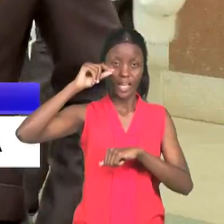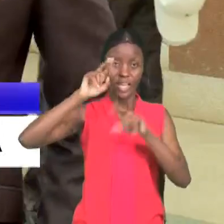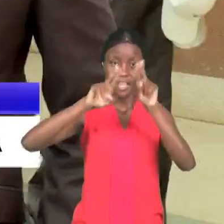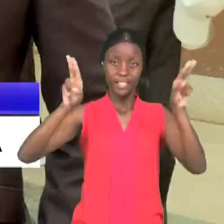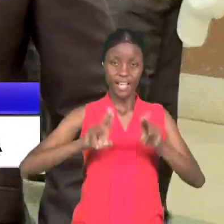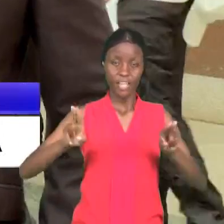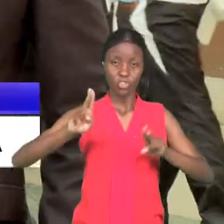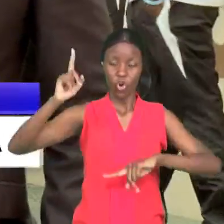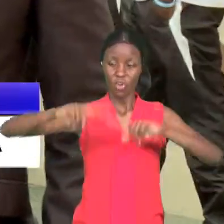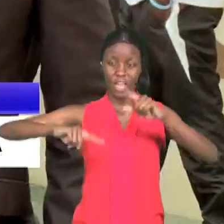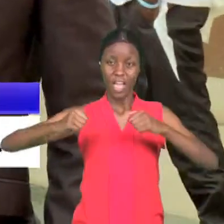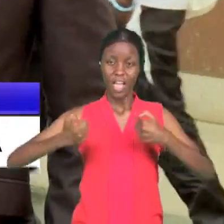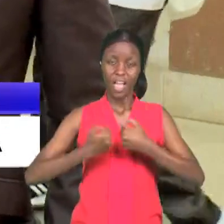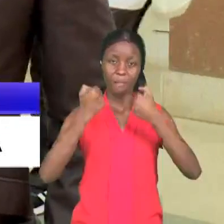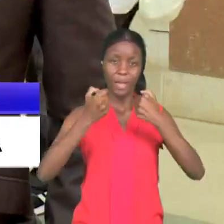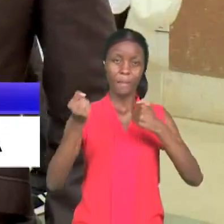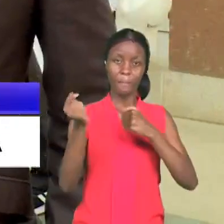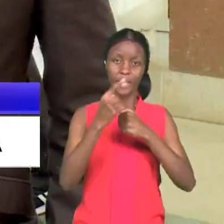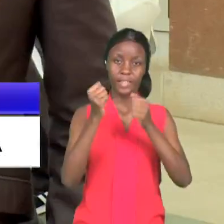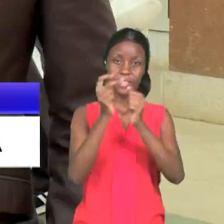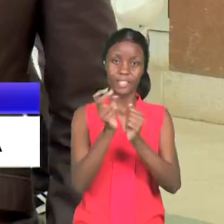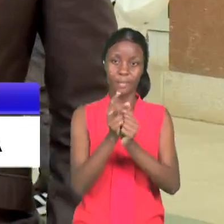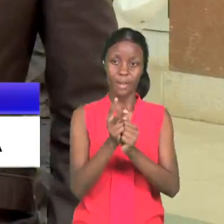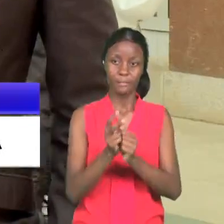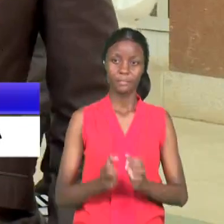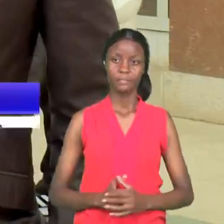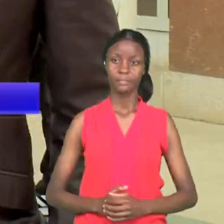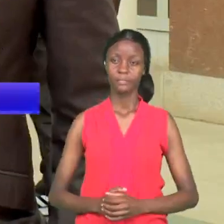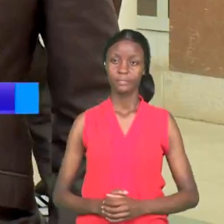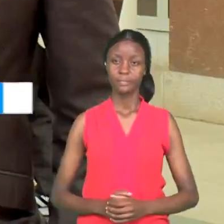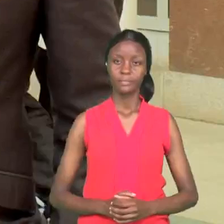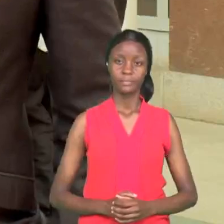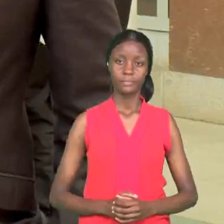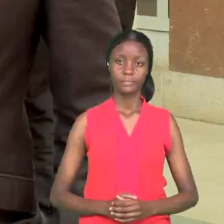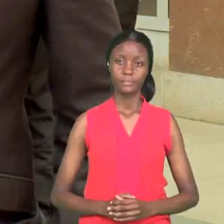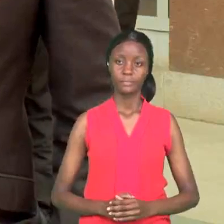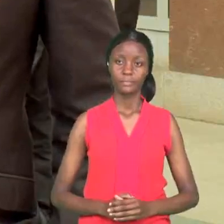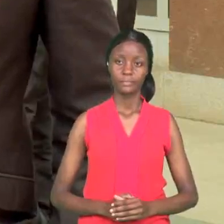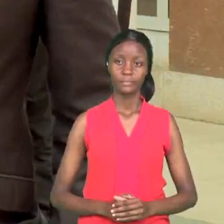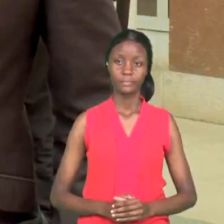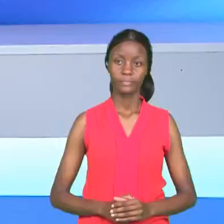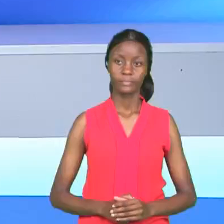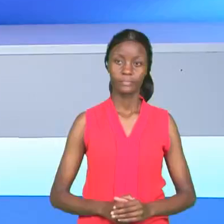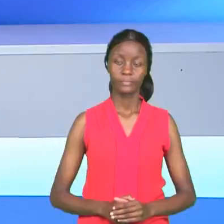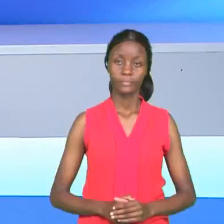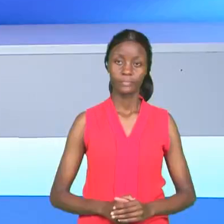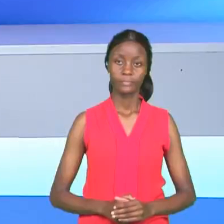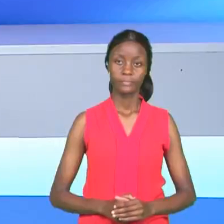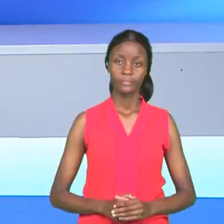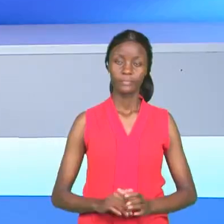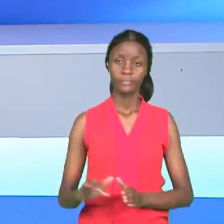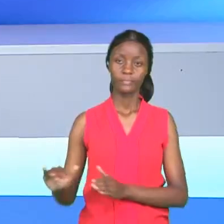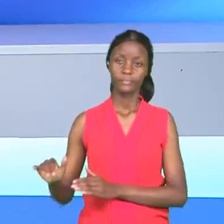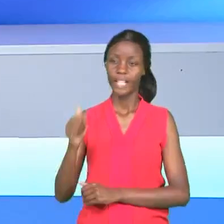that will be held in December. Abula Ahmed, Swish TV at the Jomo Kenyatta International Airport, Nairobi.